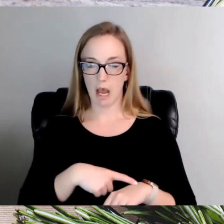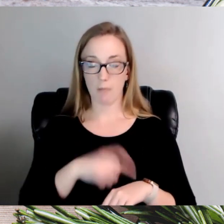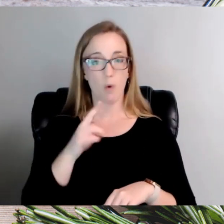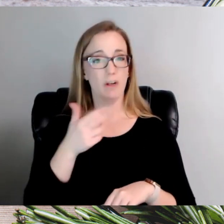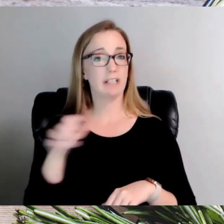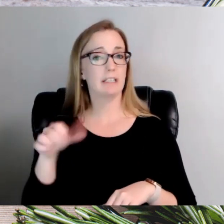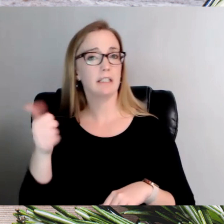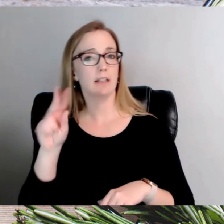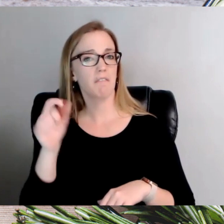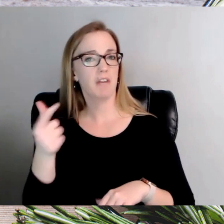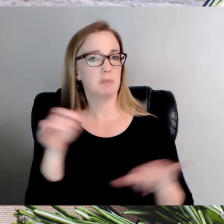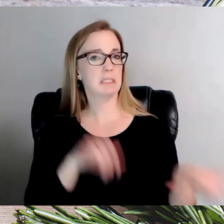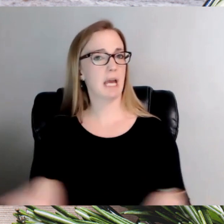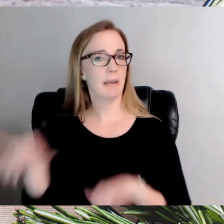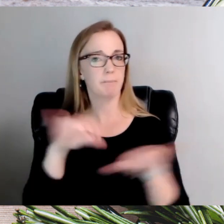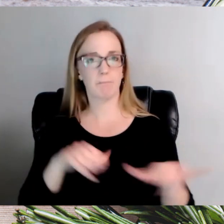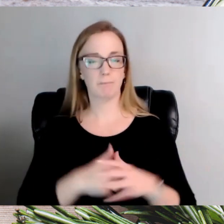And our garlic.